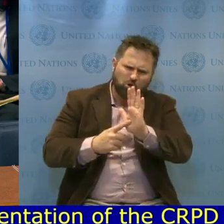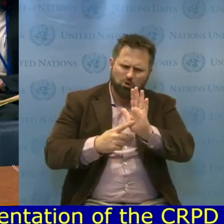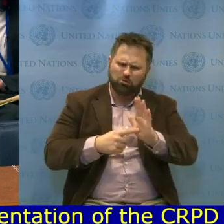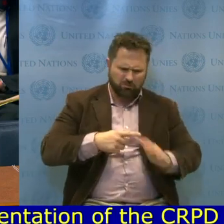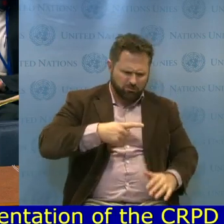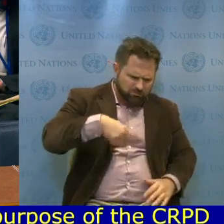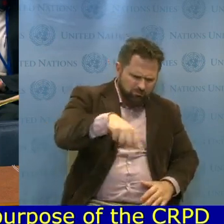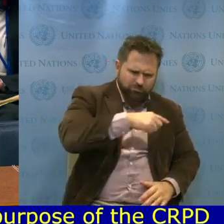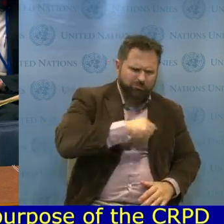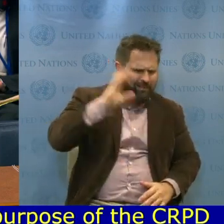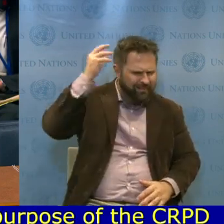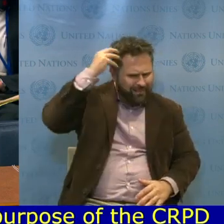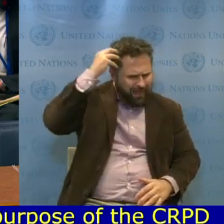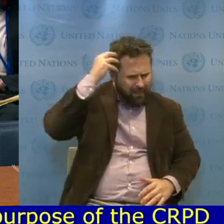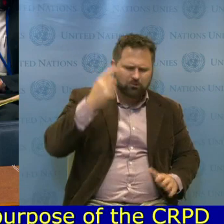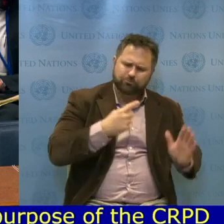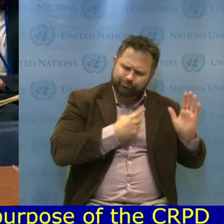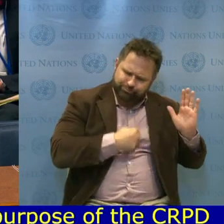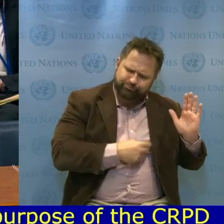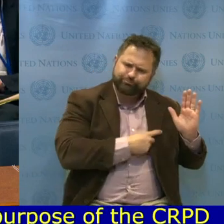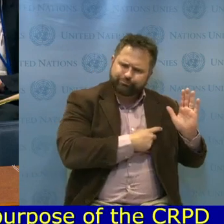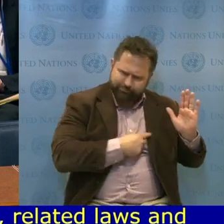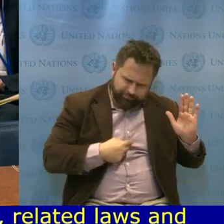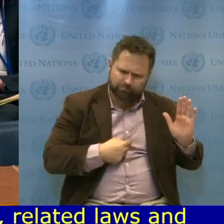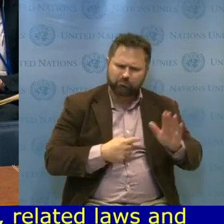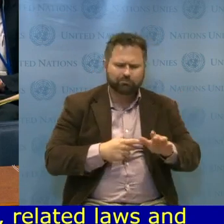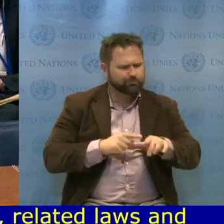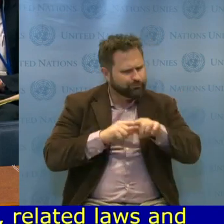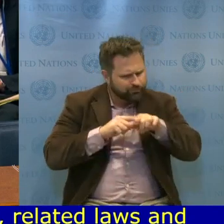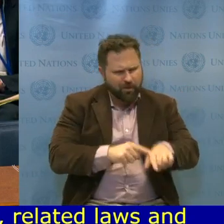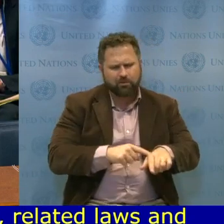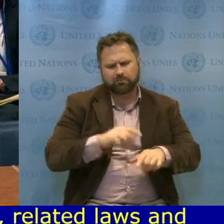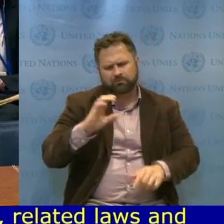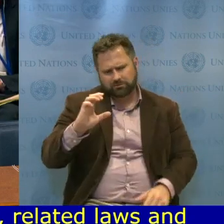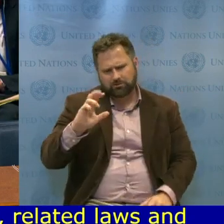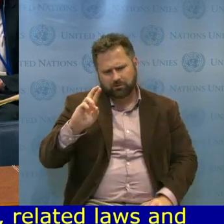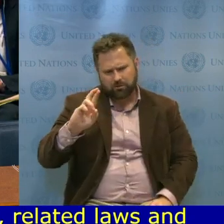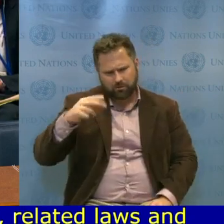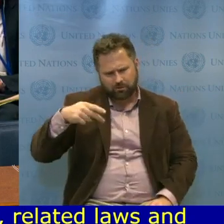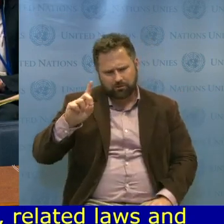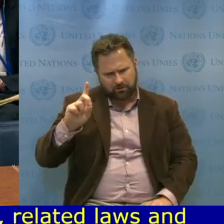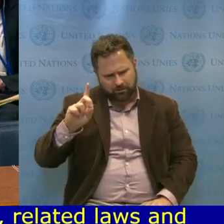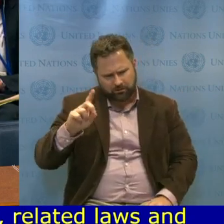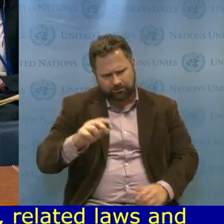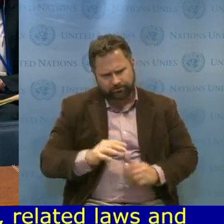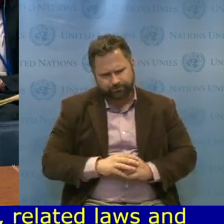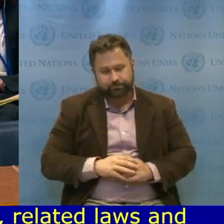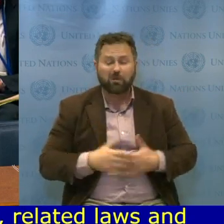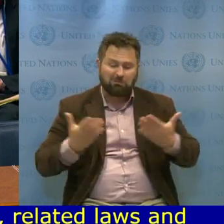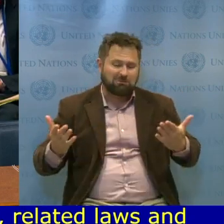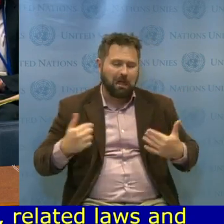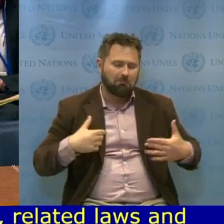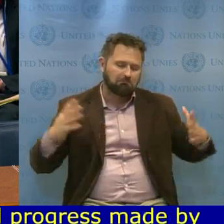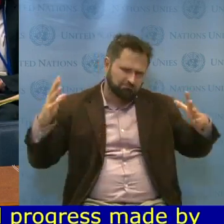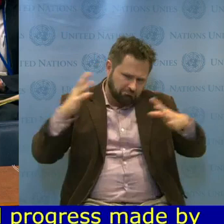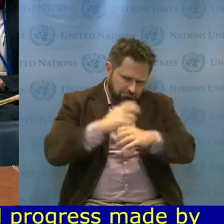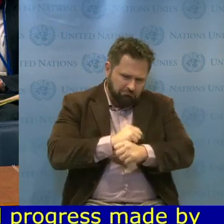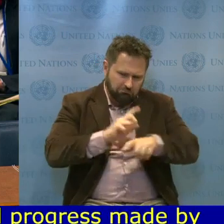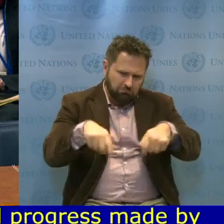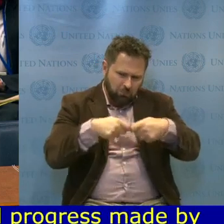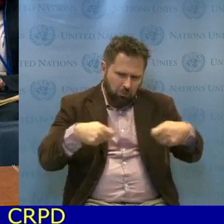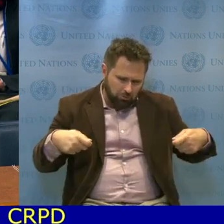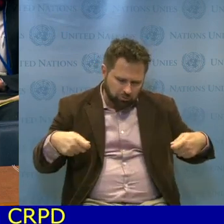government of the Laopedia in CRPD implementation. Let me conclude, Madam Chair, by stressing the